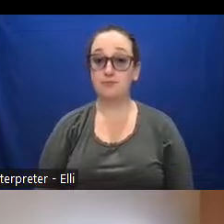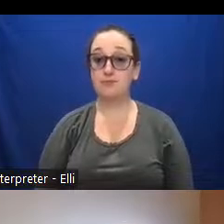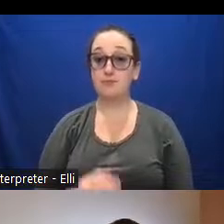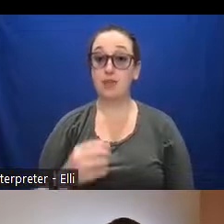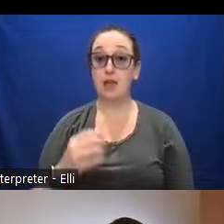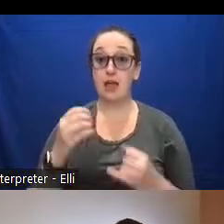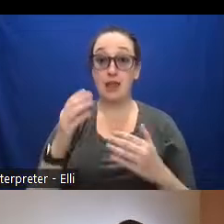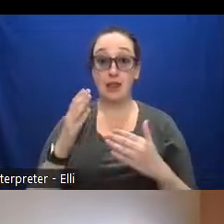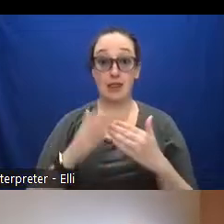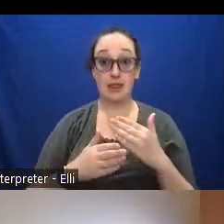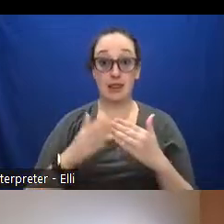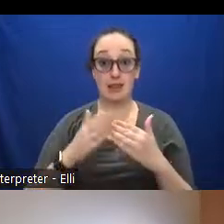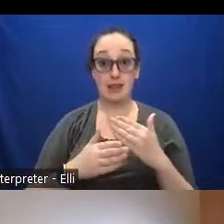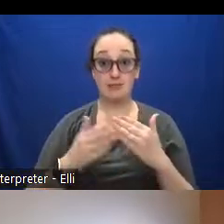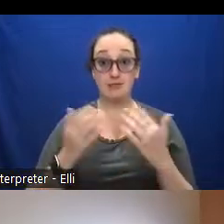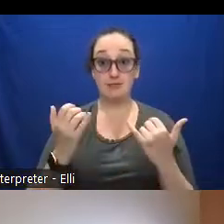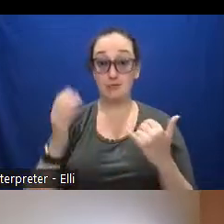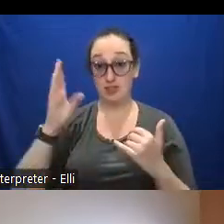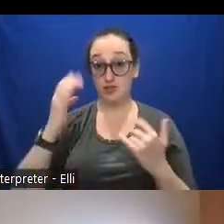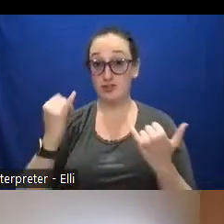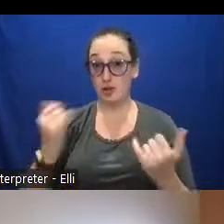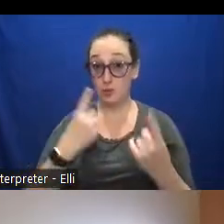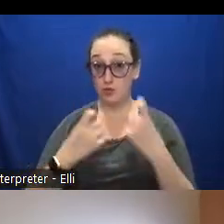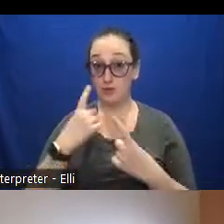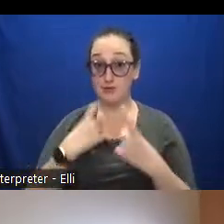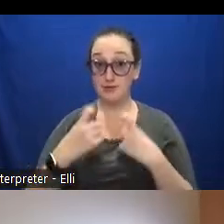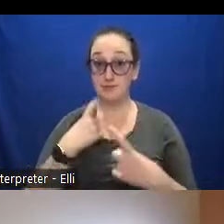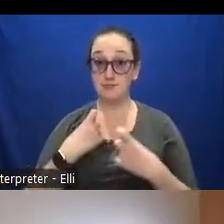And I think we're ready for questions.